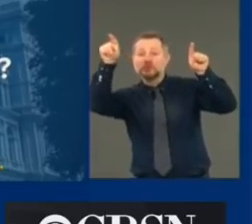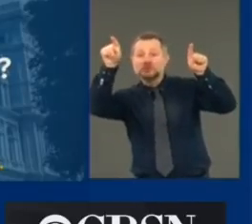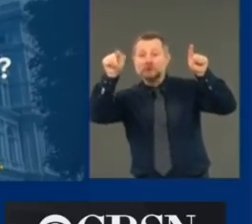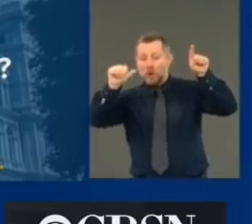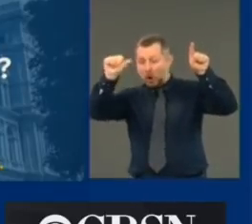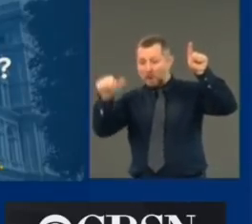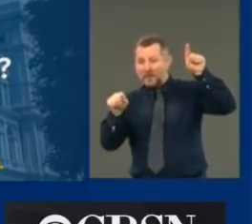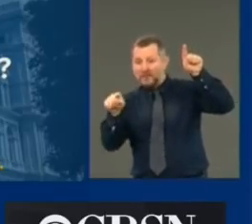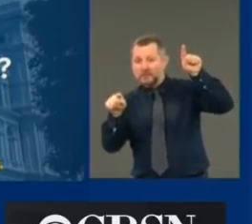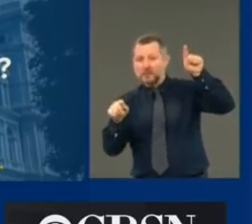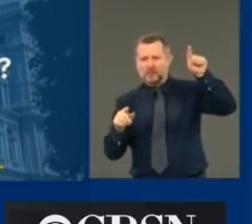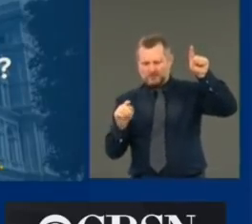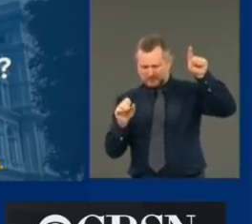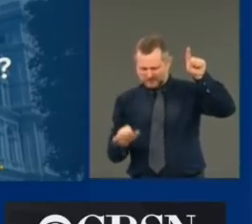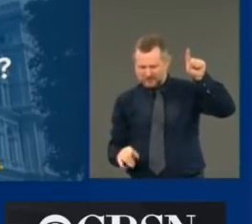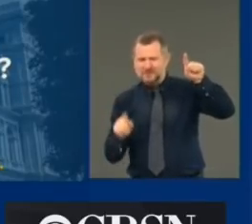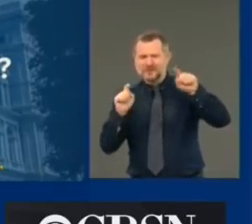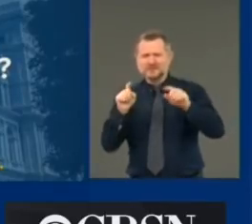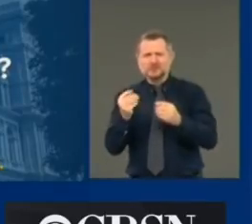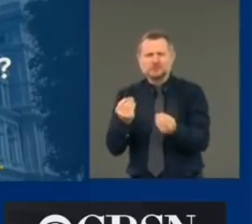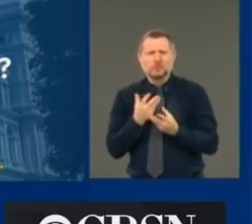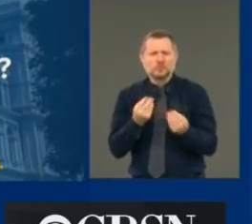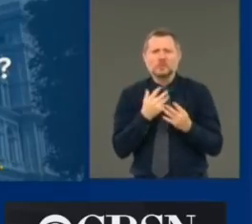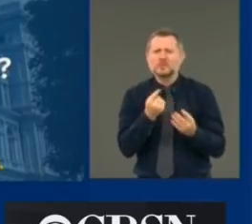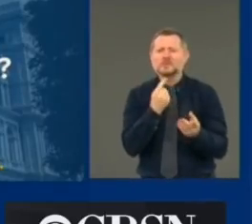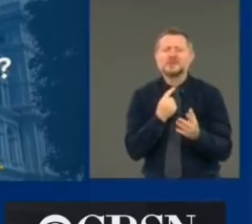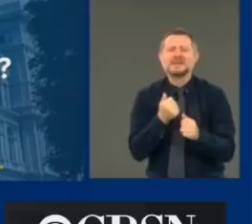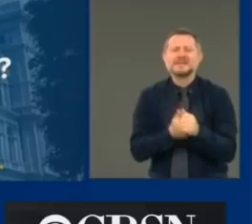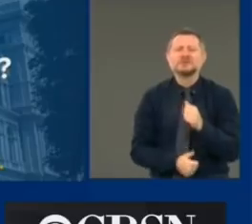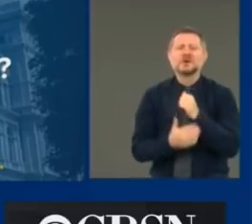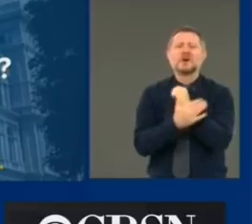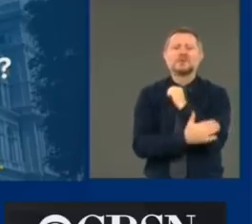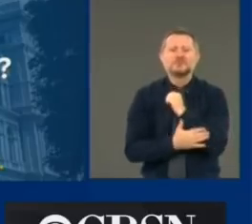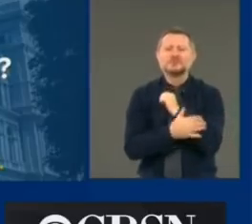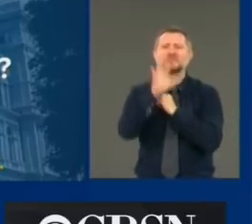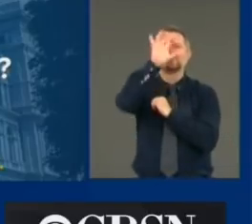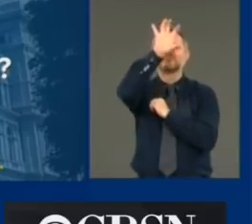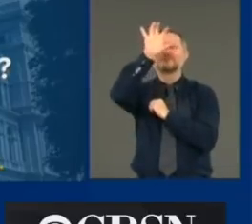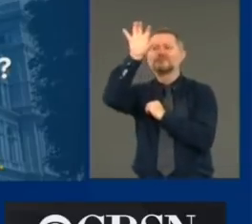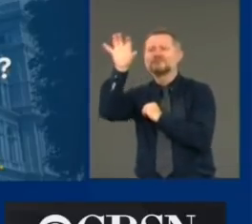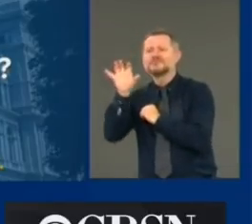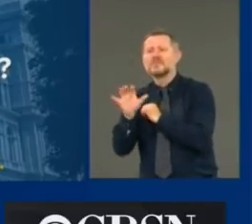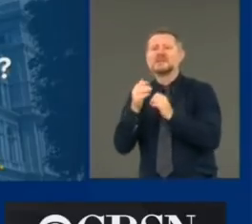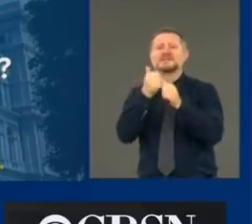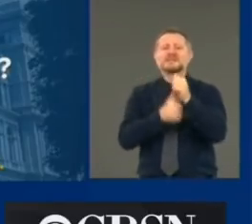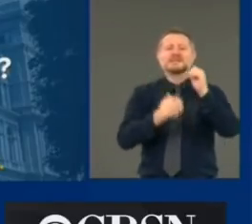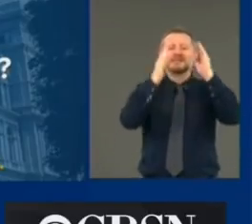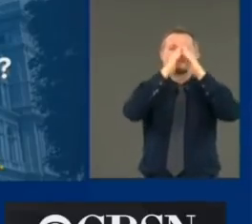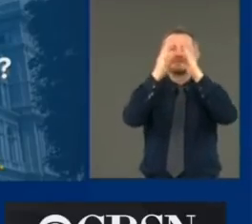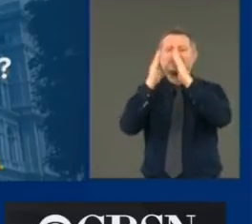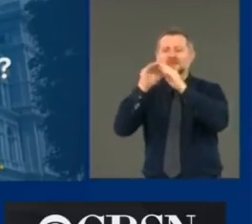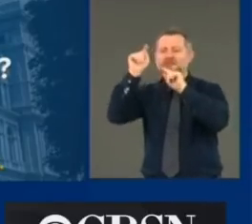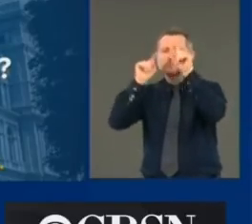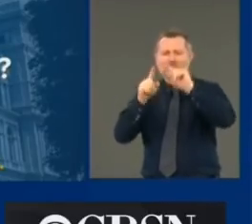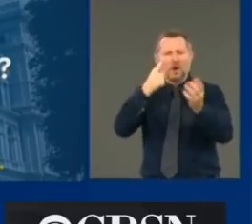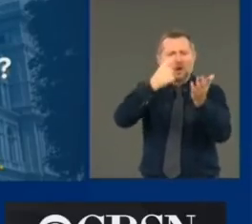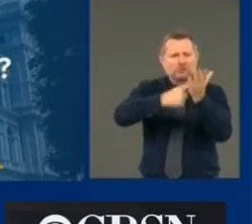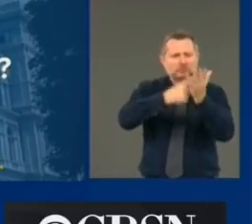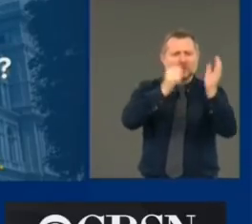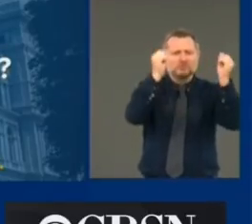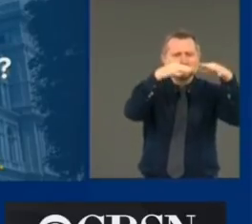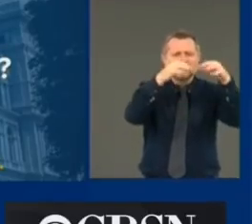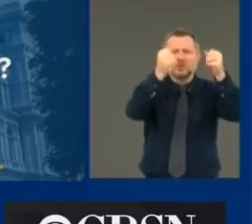you tell us. County by county, city by city, what police force do